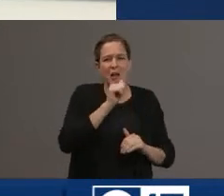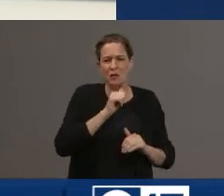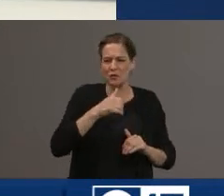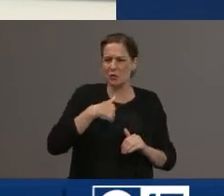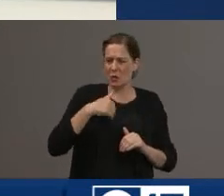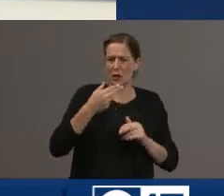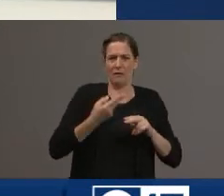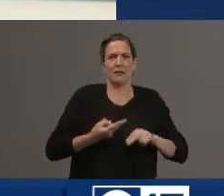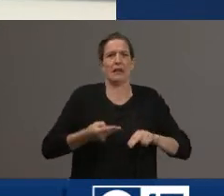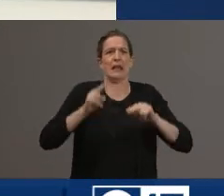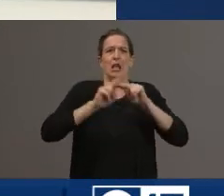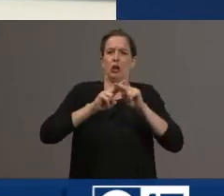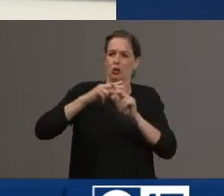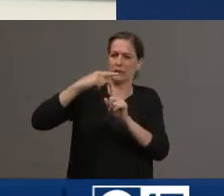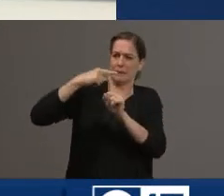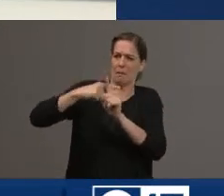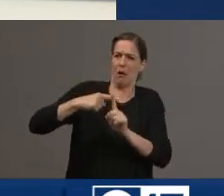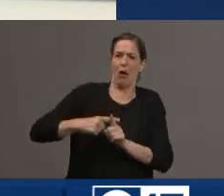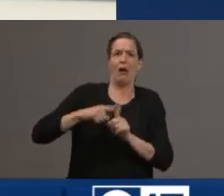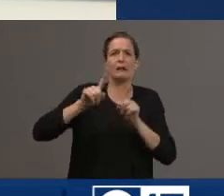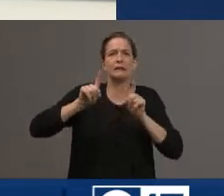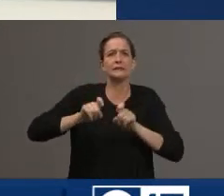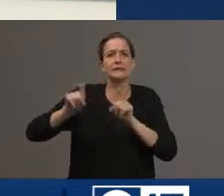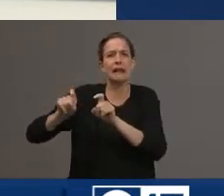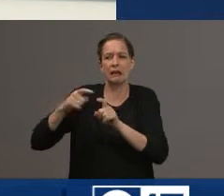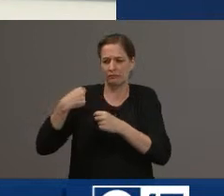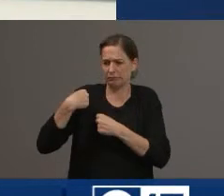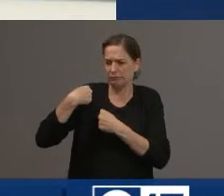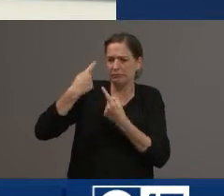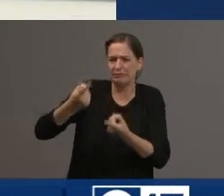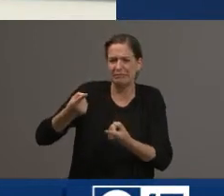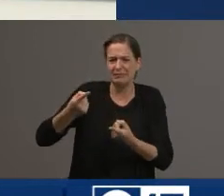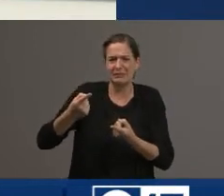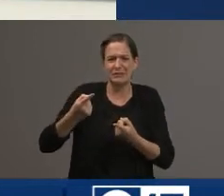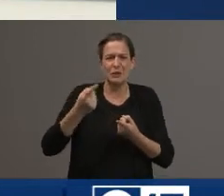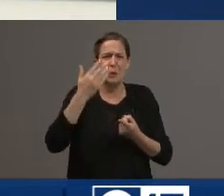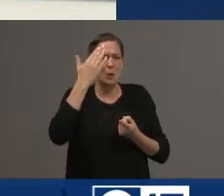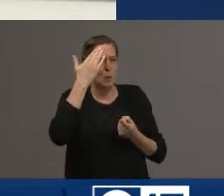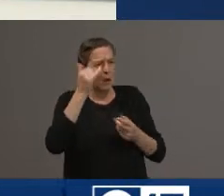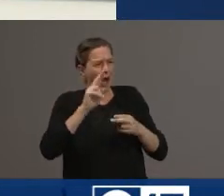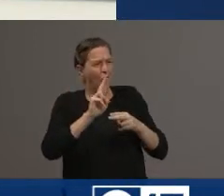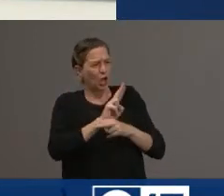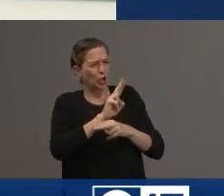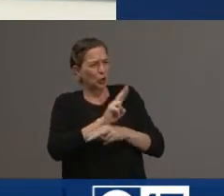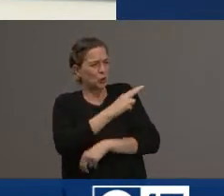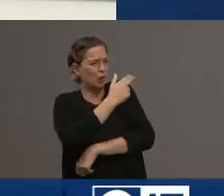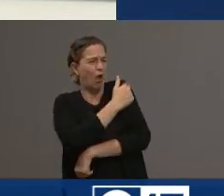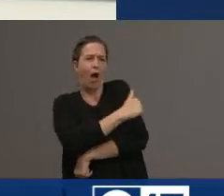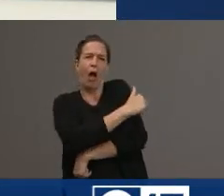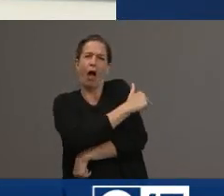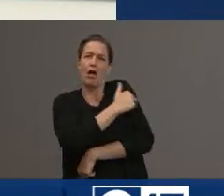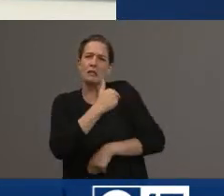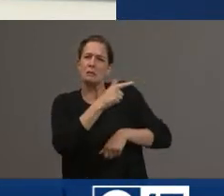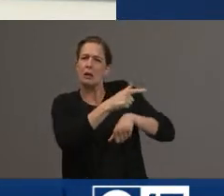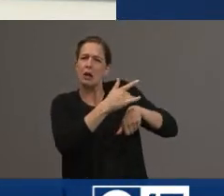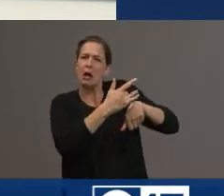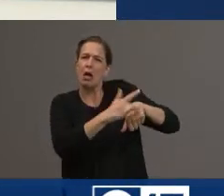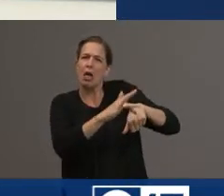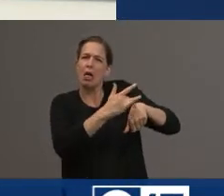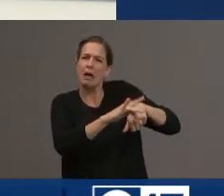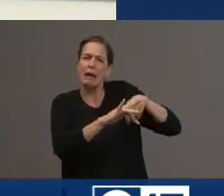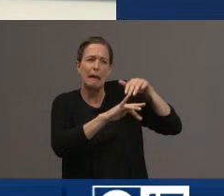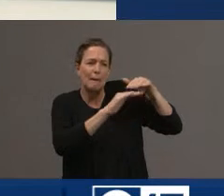wondering why the hospital, why are we using that measure? Thank you, Anita. And